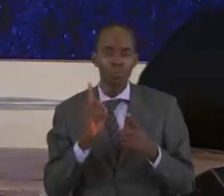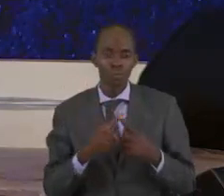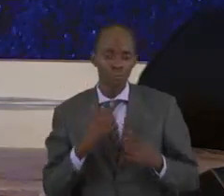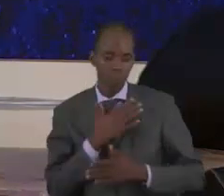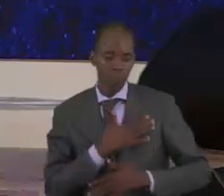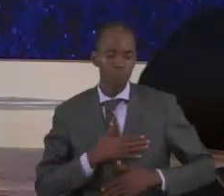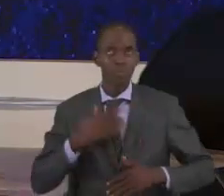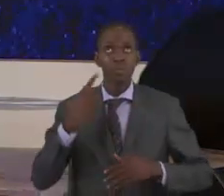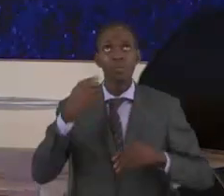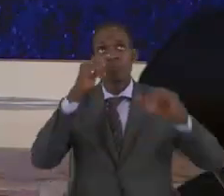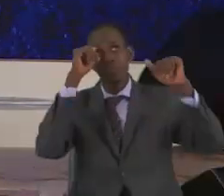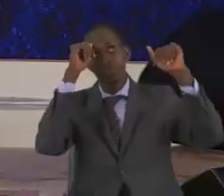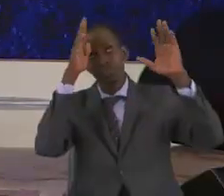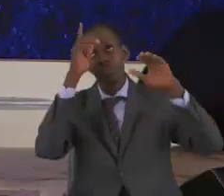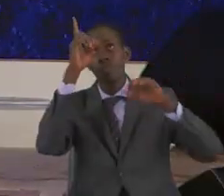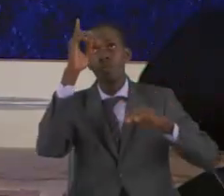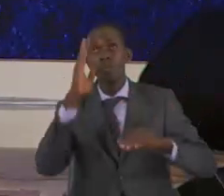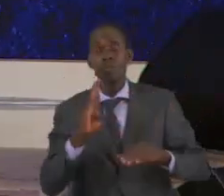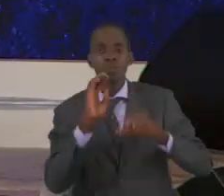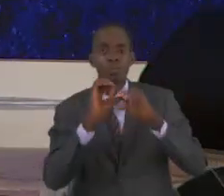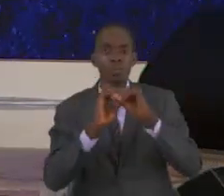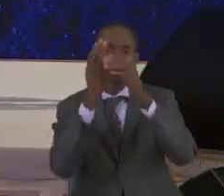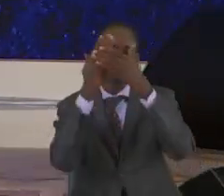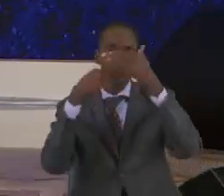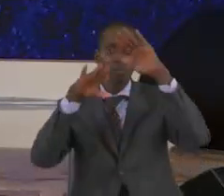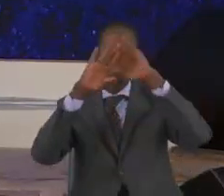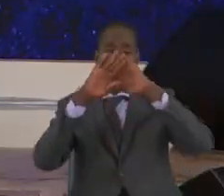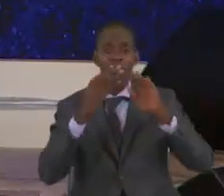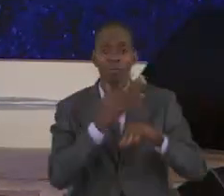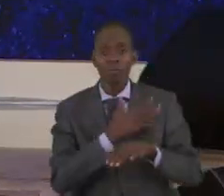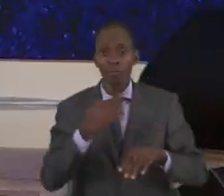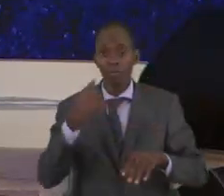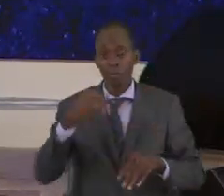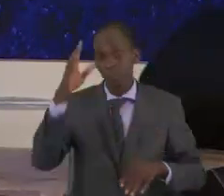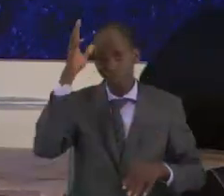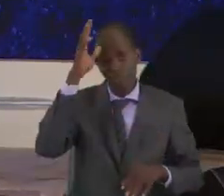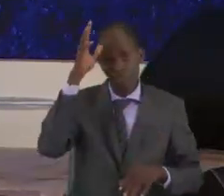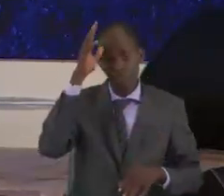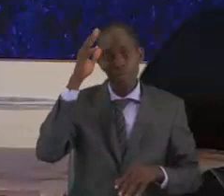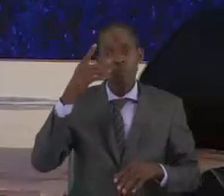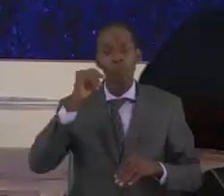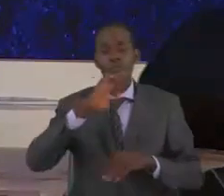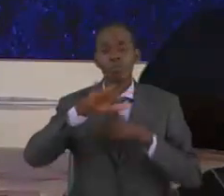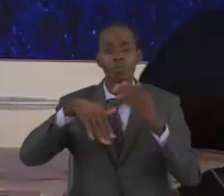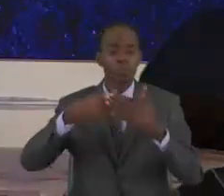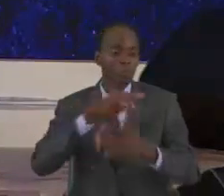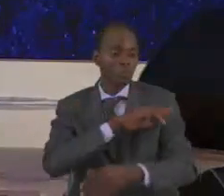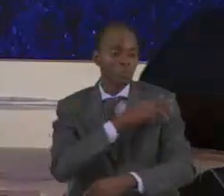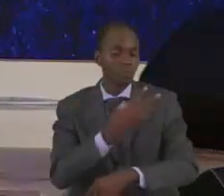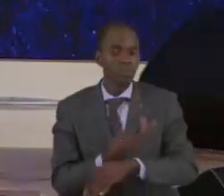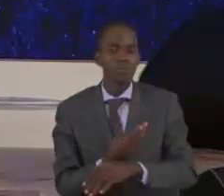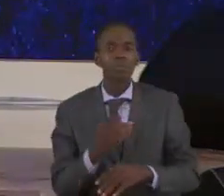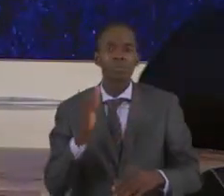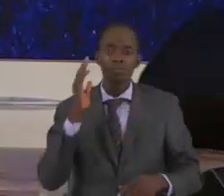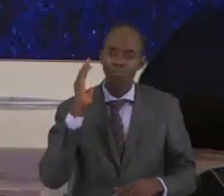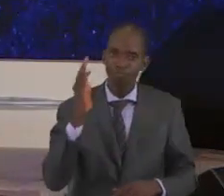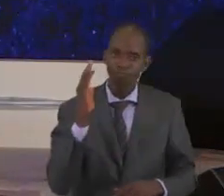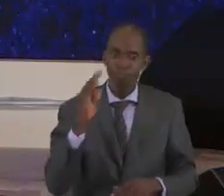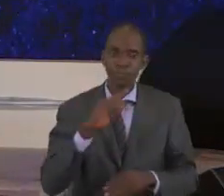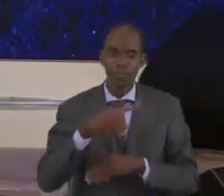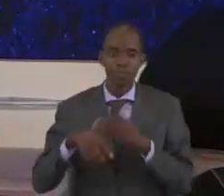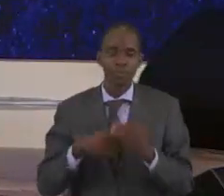Father God in heaven. And the Father, the Almighty God himself, testified concerning